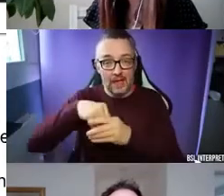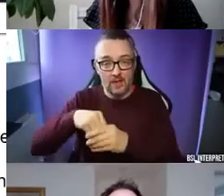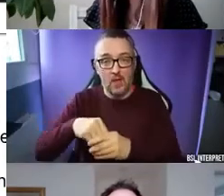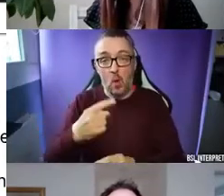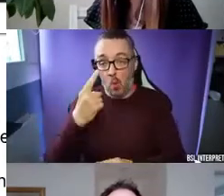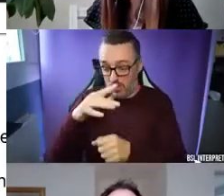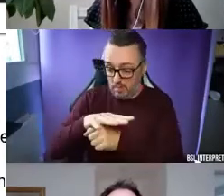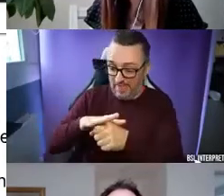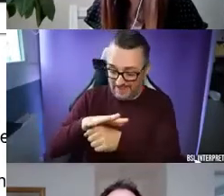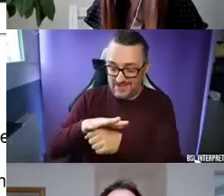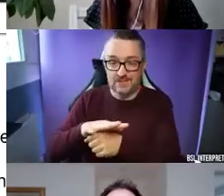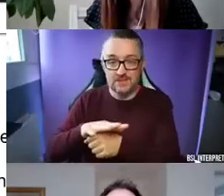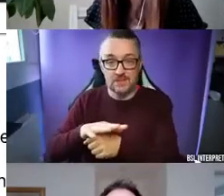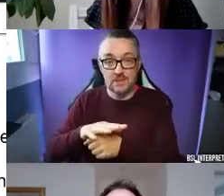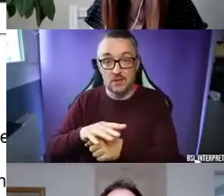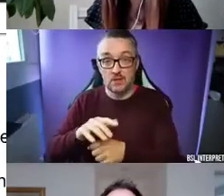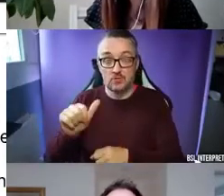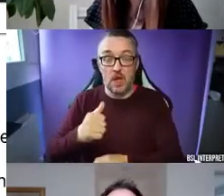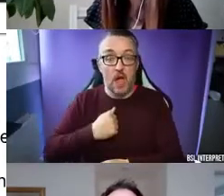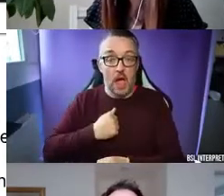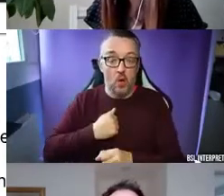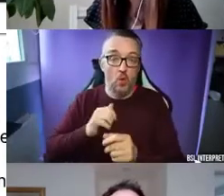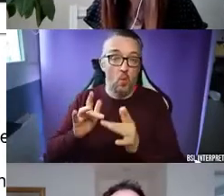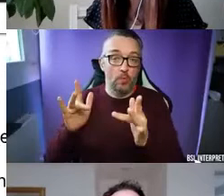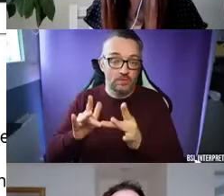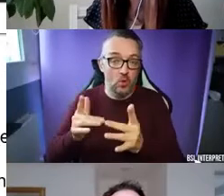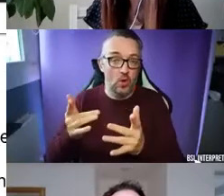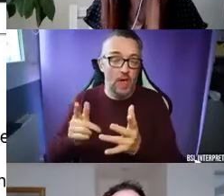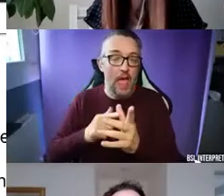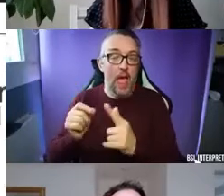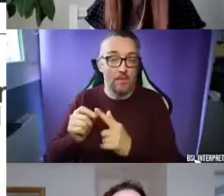ideally on our website or mobile app.